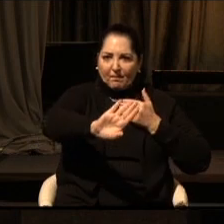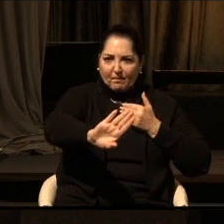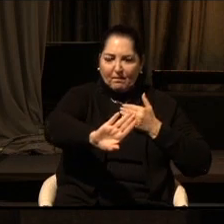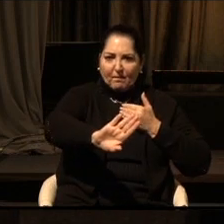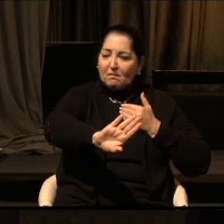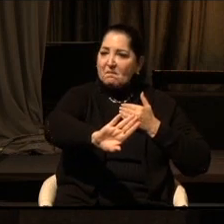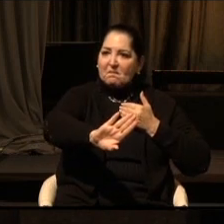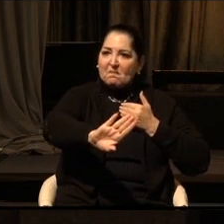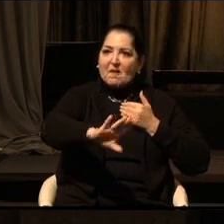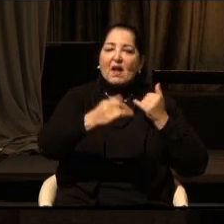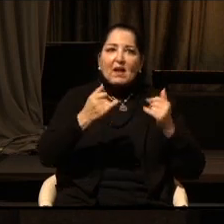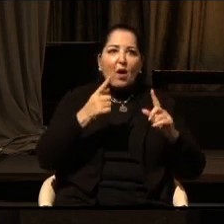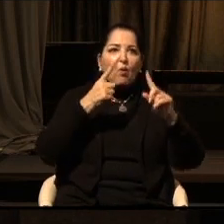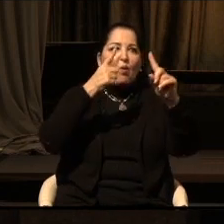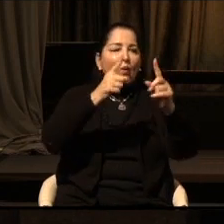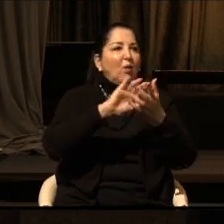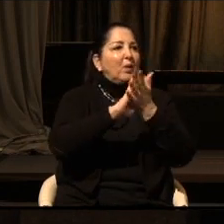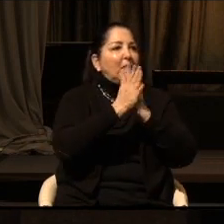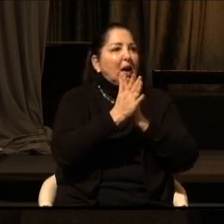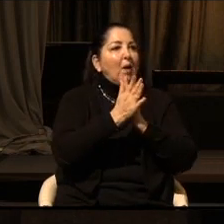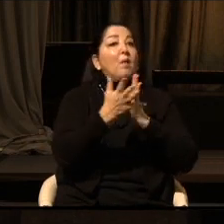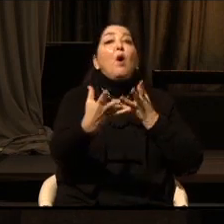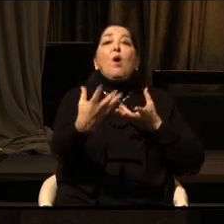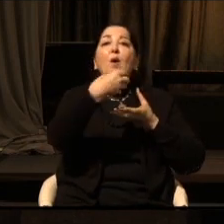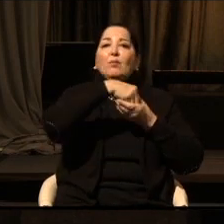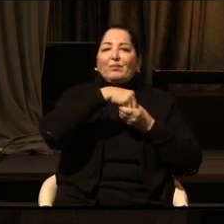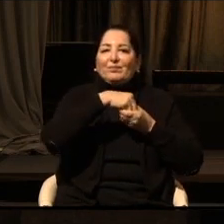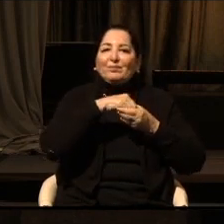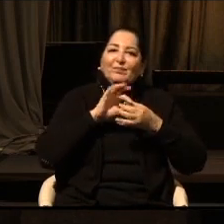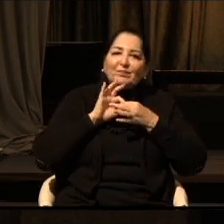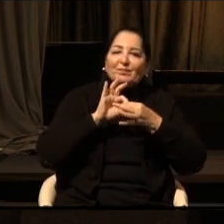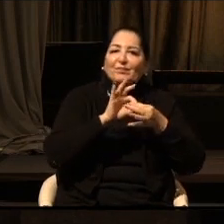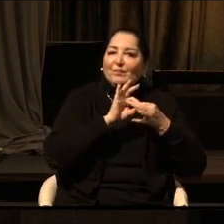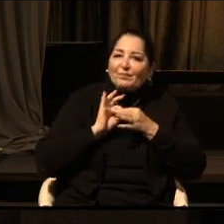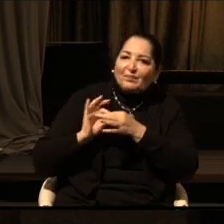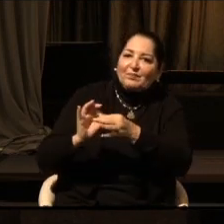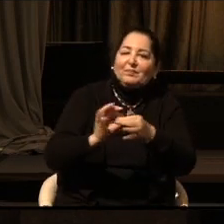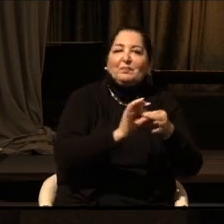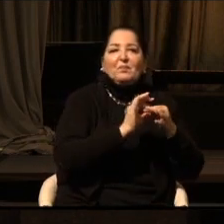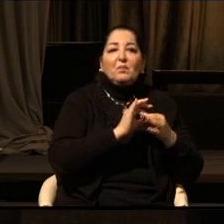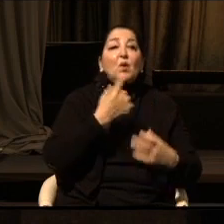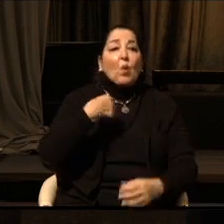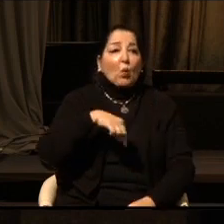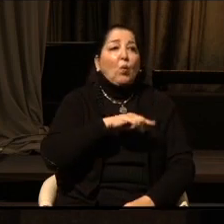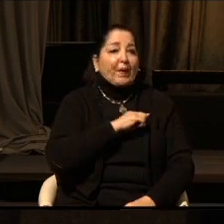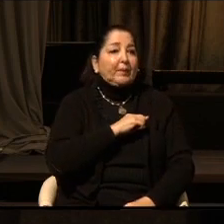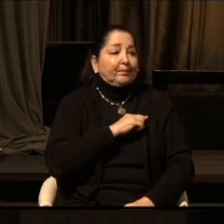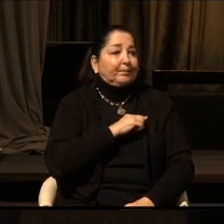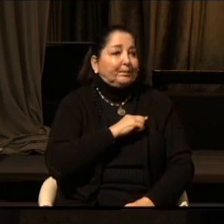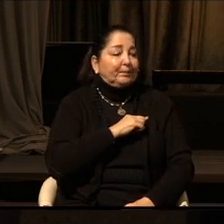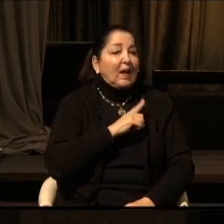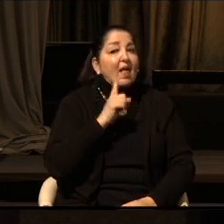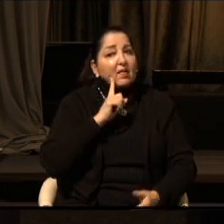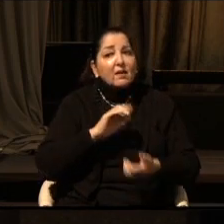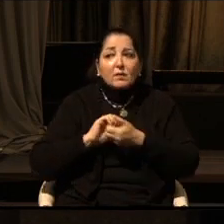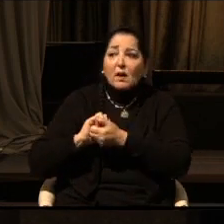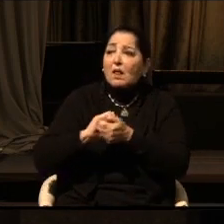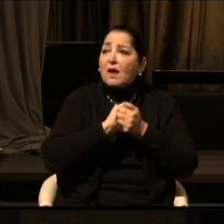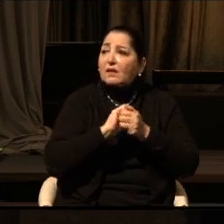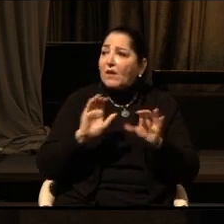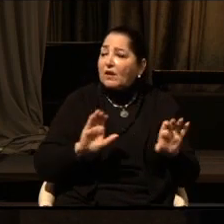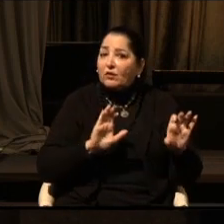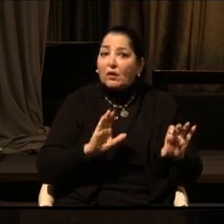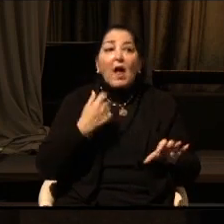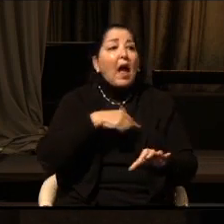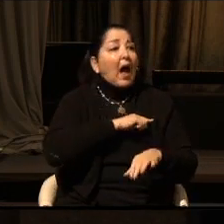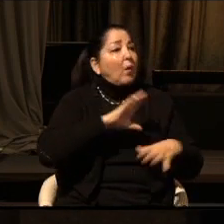We is about collective action. We is about how we come together to create